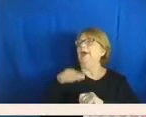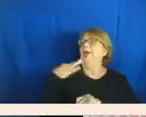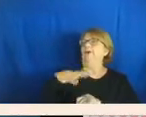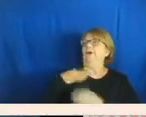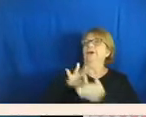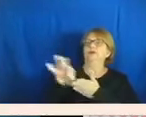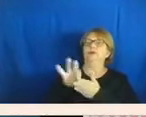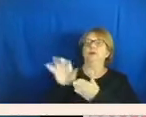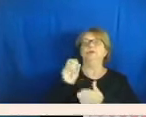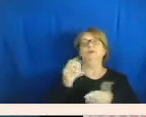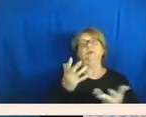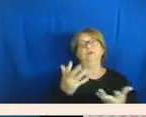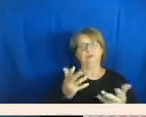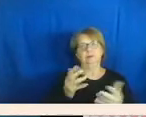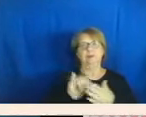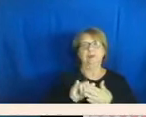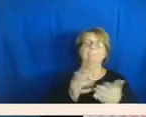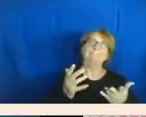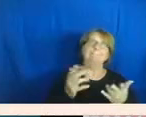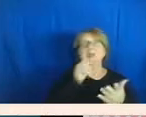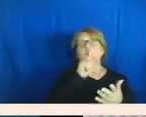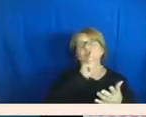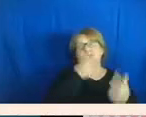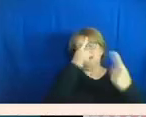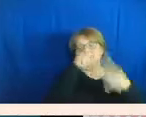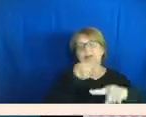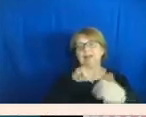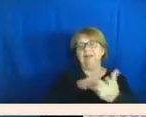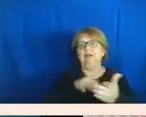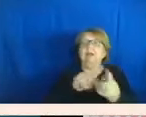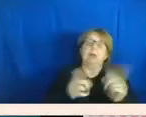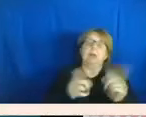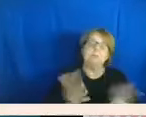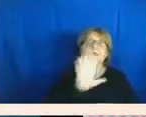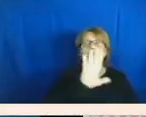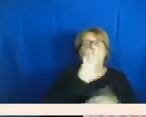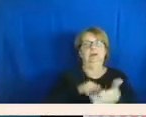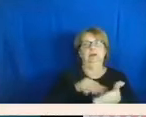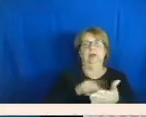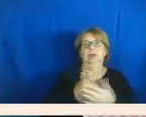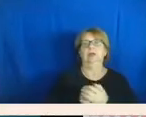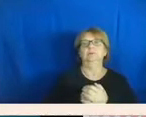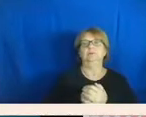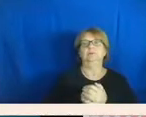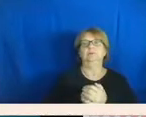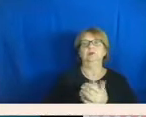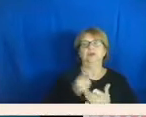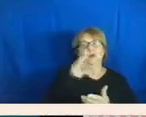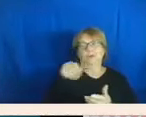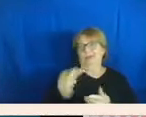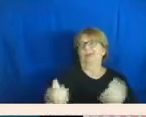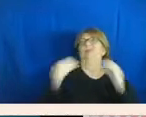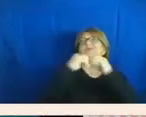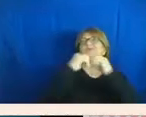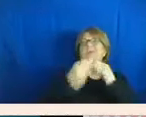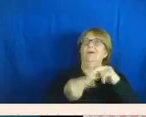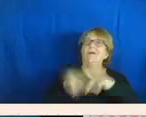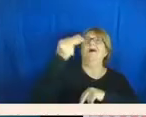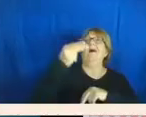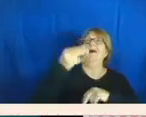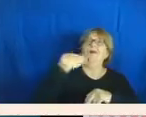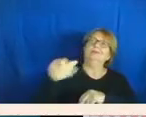I'm not sure I agree with that study, but it's a study that, so actually you're going to pay very much higher premium if you have a low credit